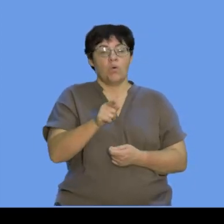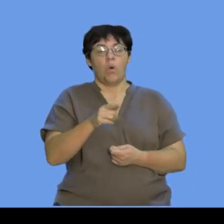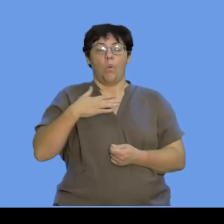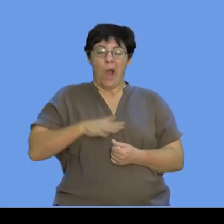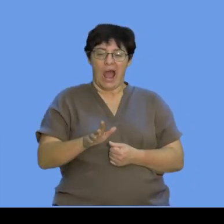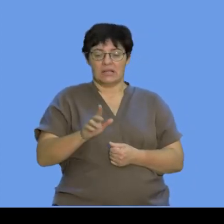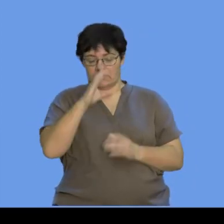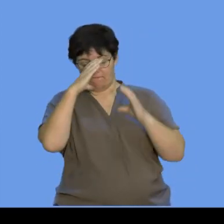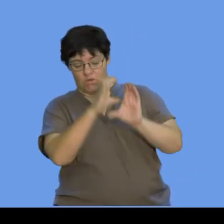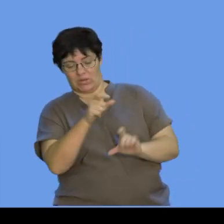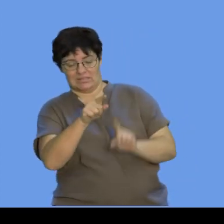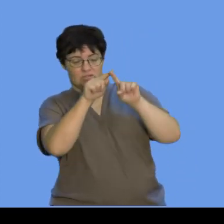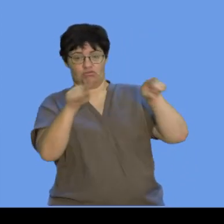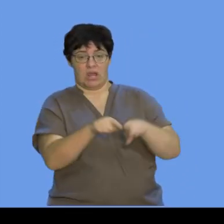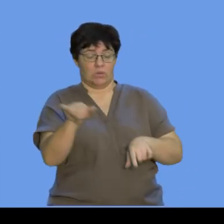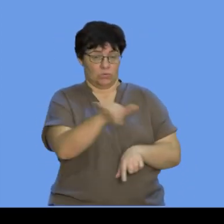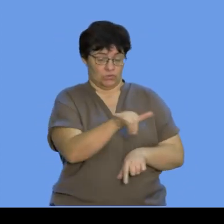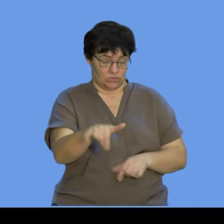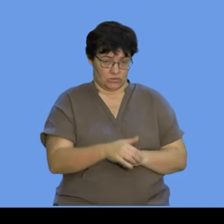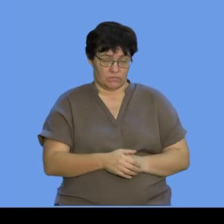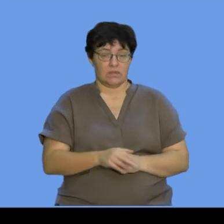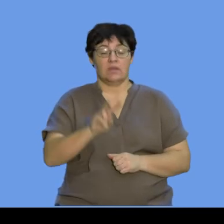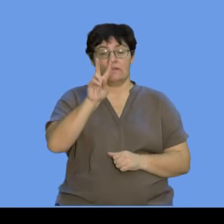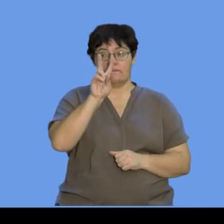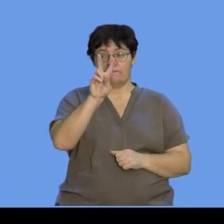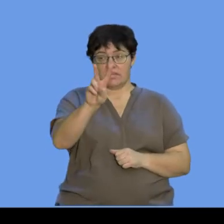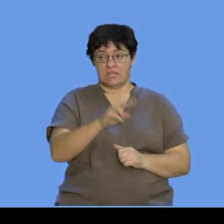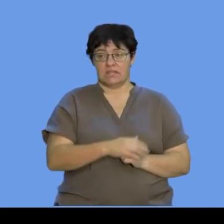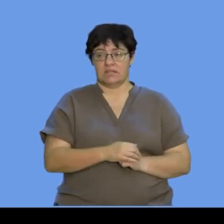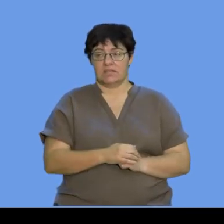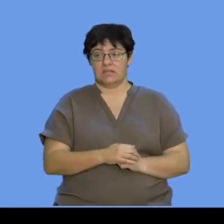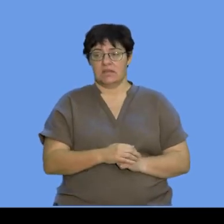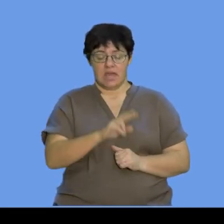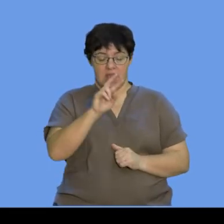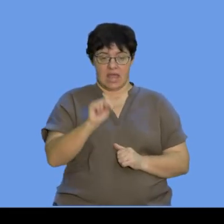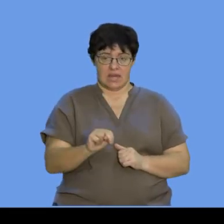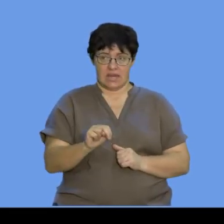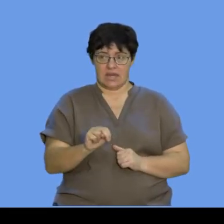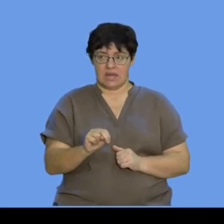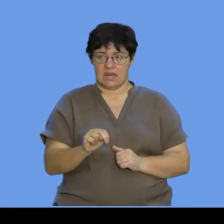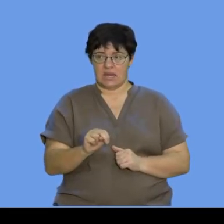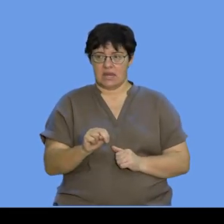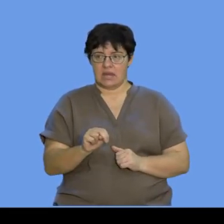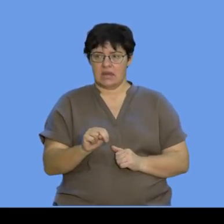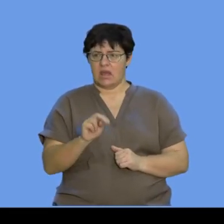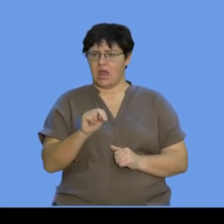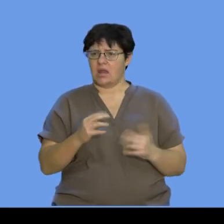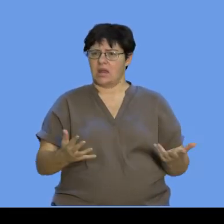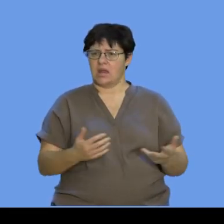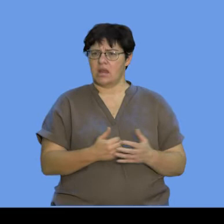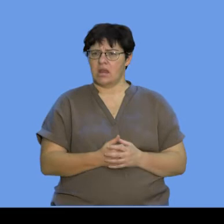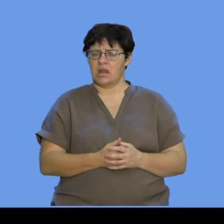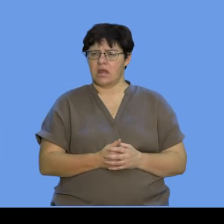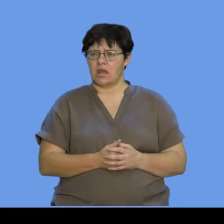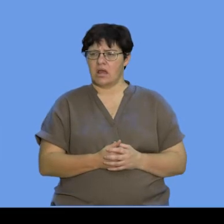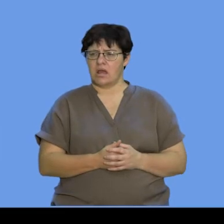they want you to focus on. So V, that's where I start, N, where is my N now? So I think my